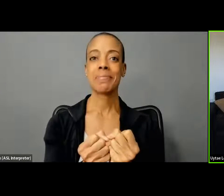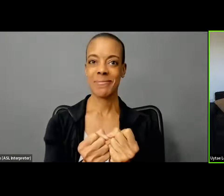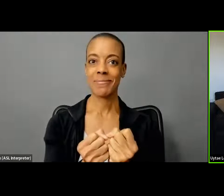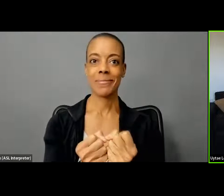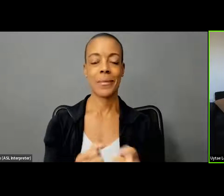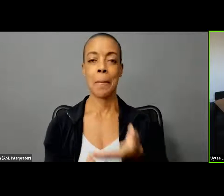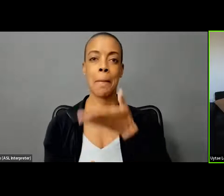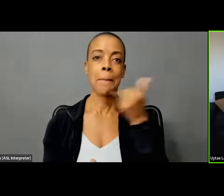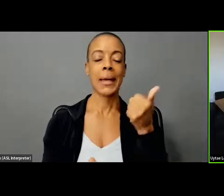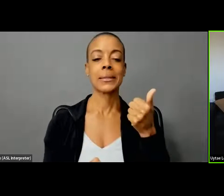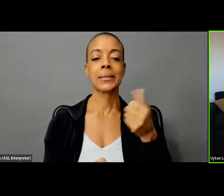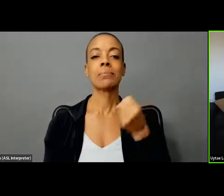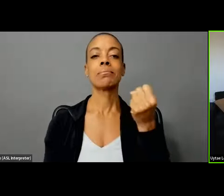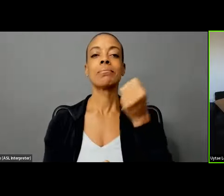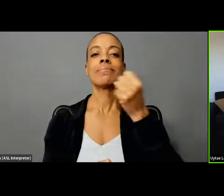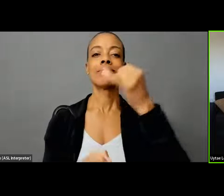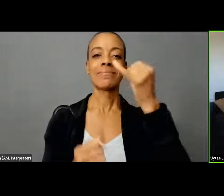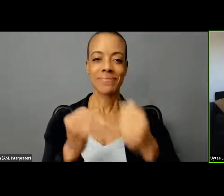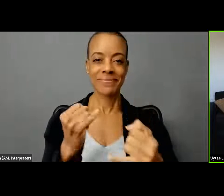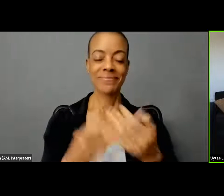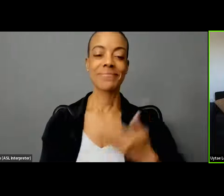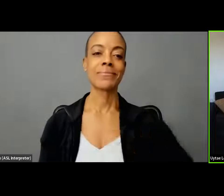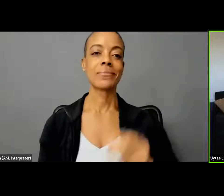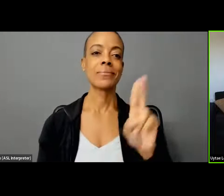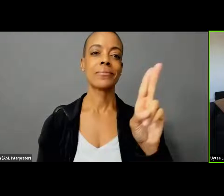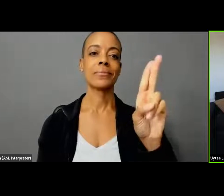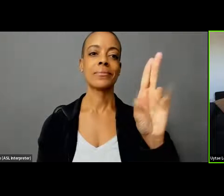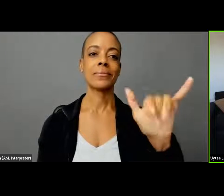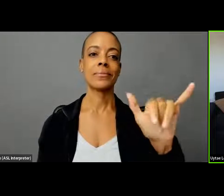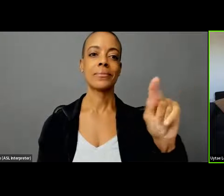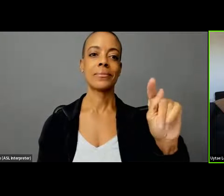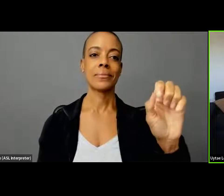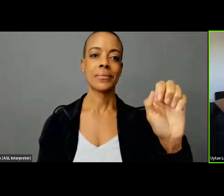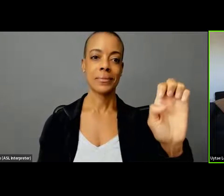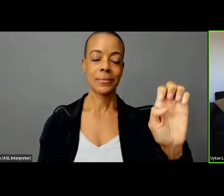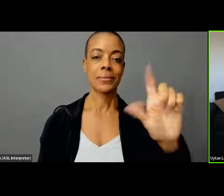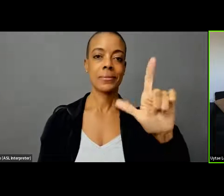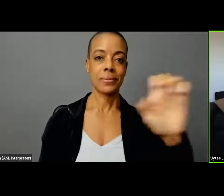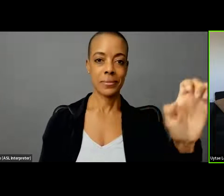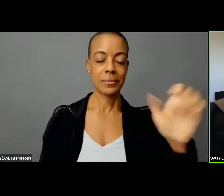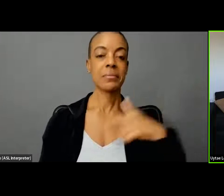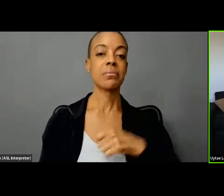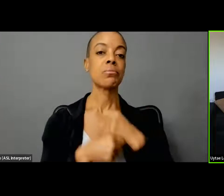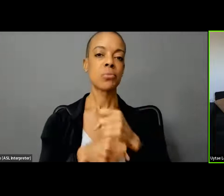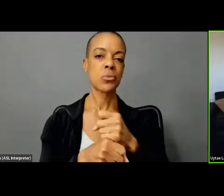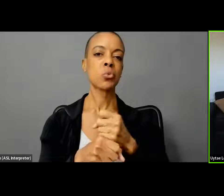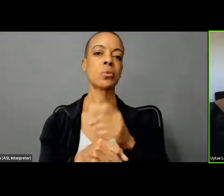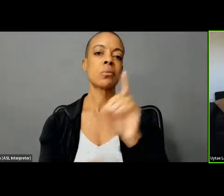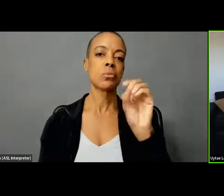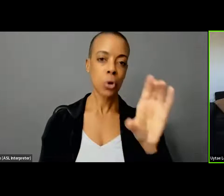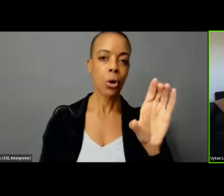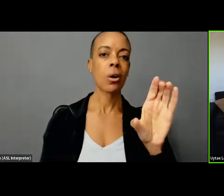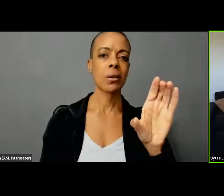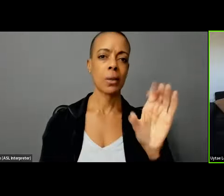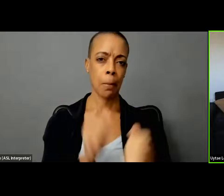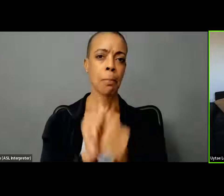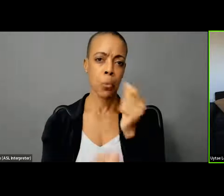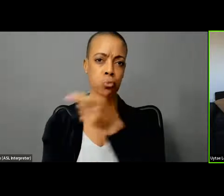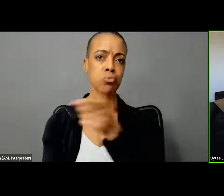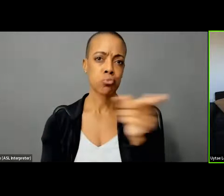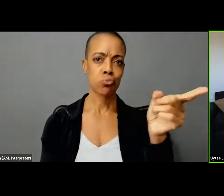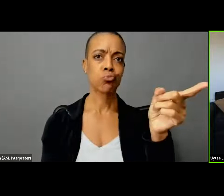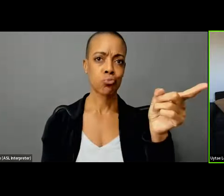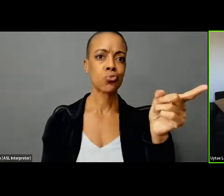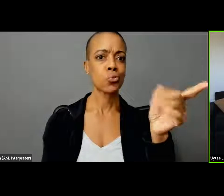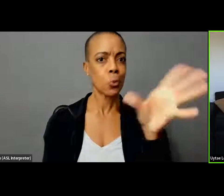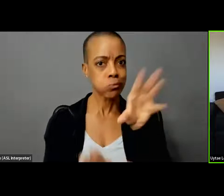best for last. My name's Uytae Lee. I produce documentaries, I'm sure like many of you here on this call, and sort of